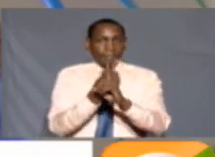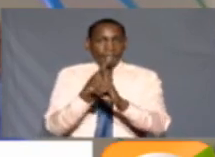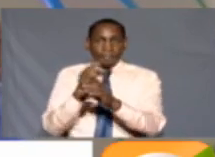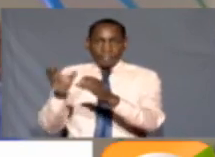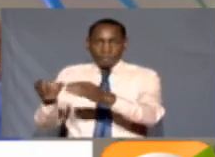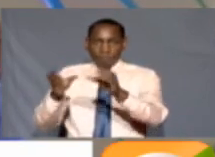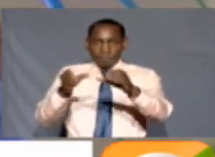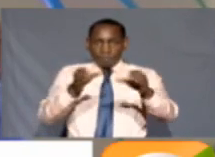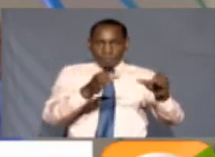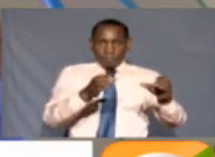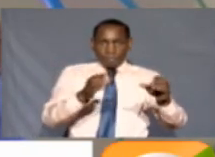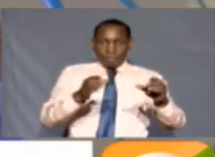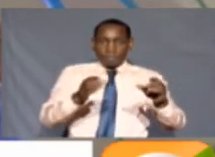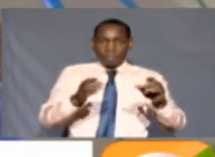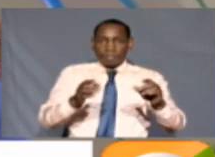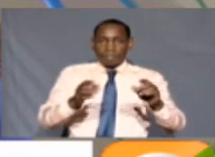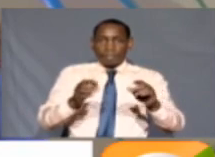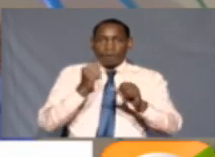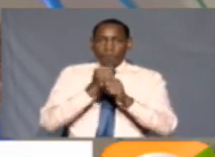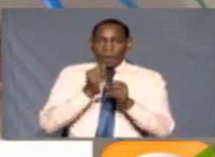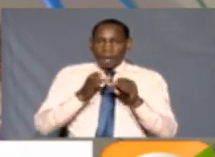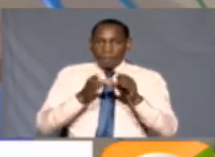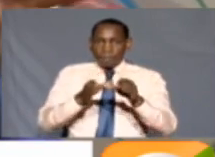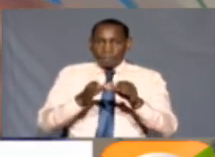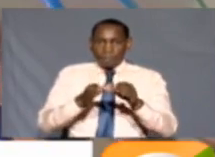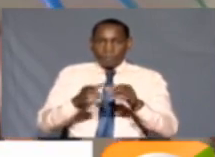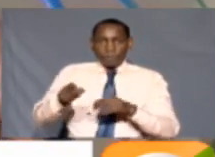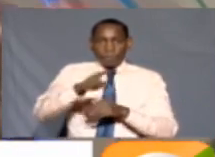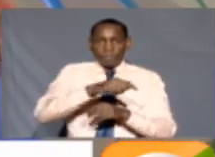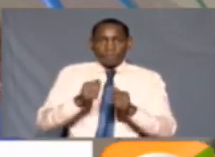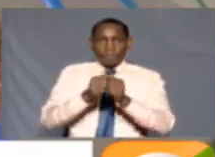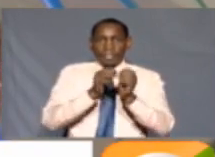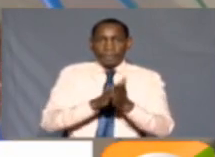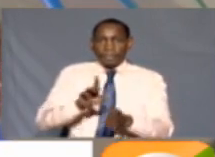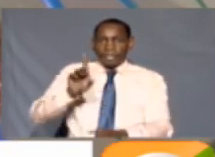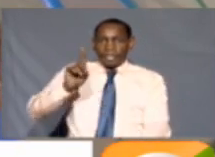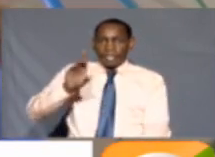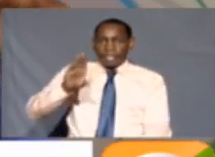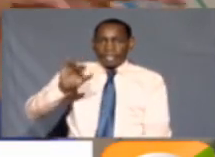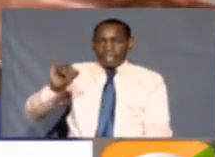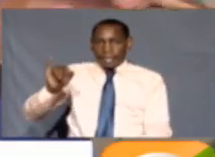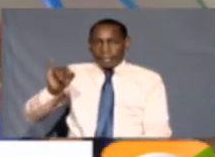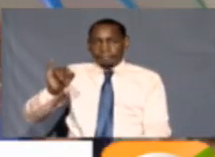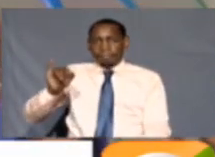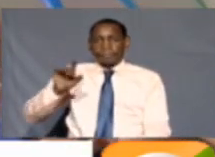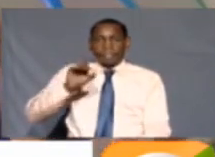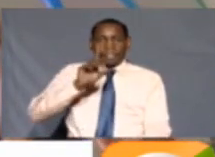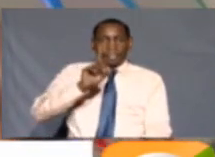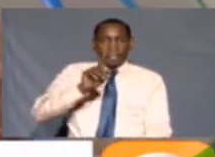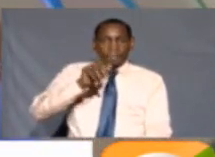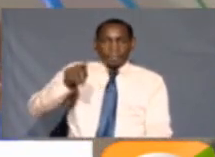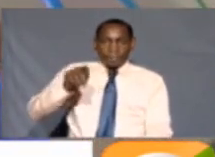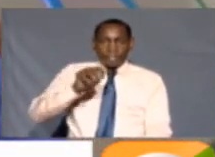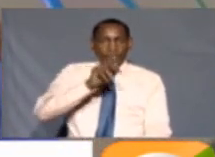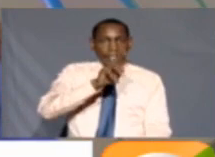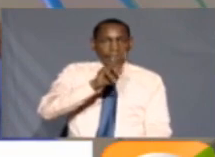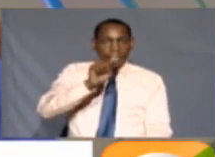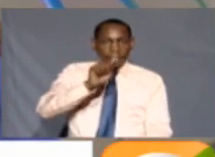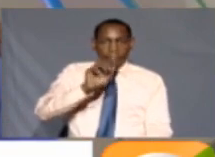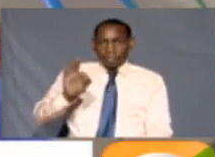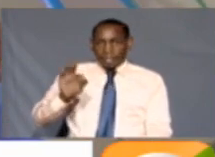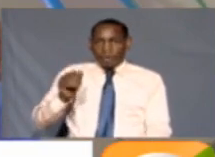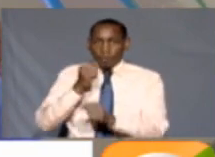multi-agency task force, whereby we, together with DCI, DPP, KRA, we work